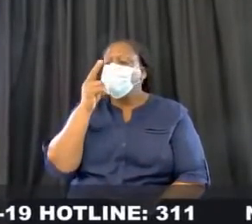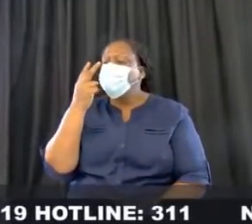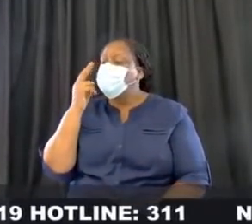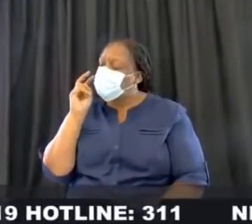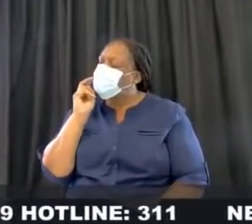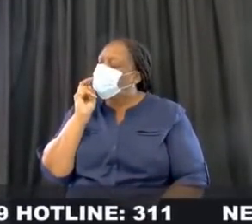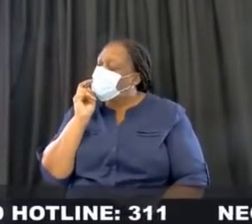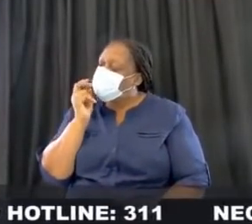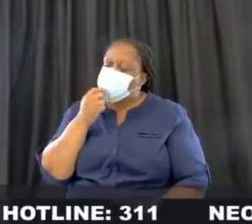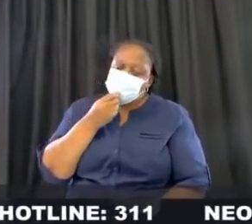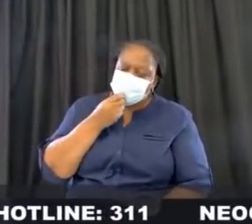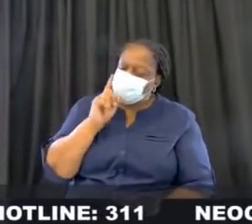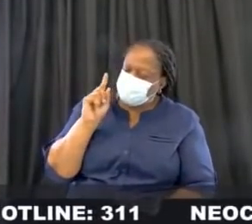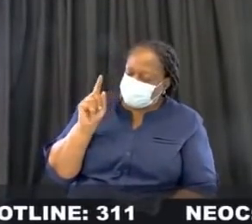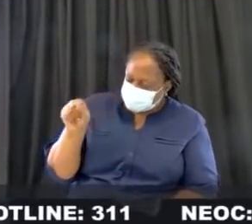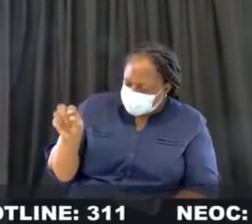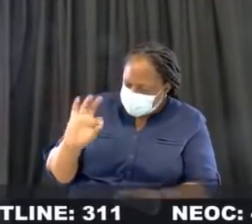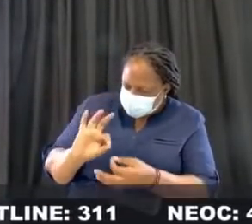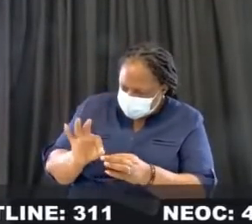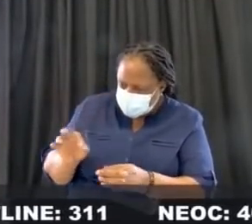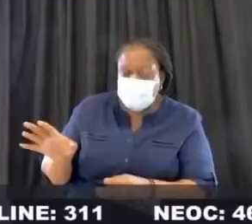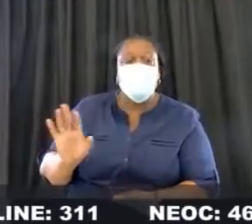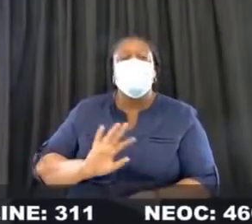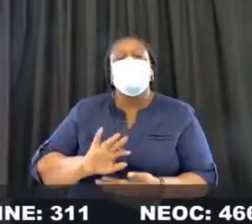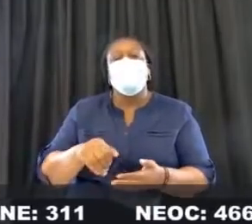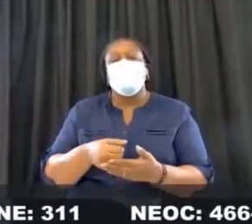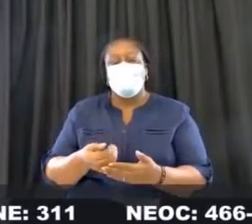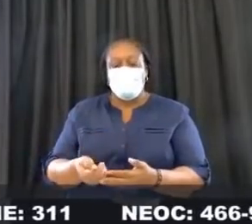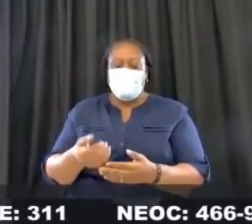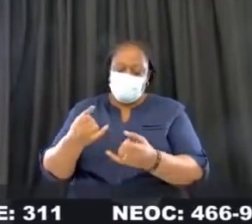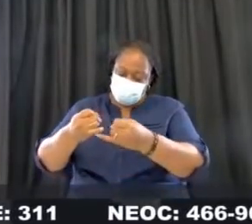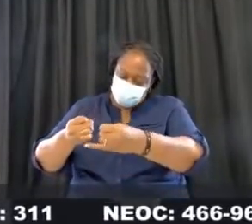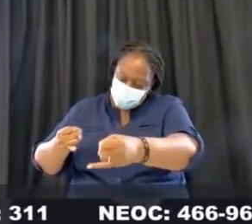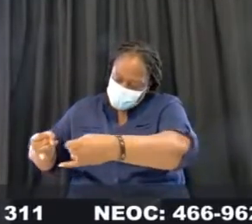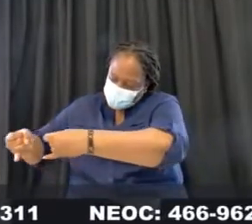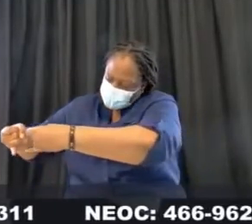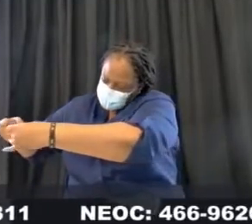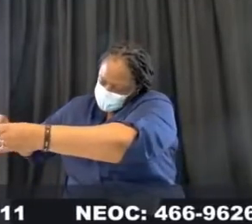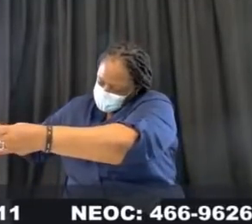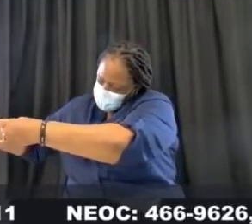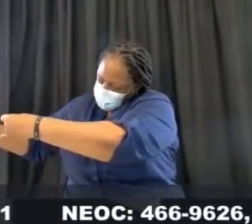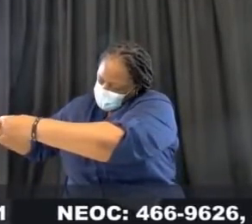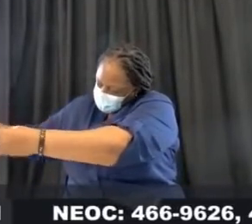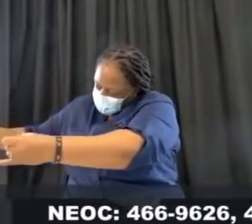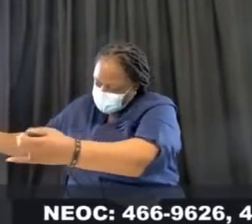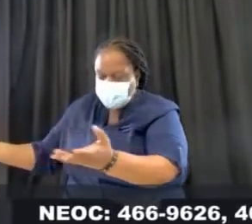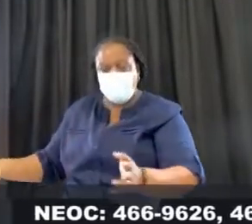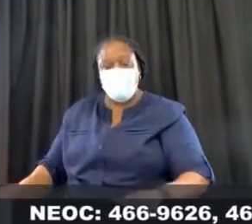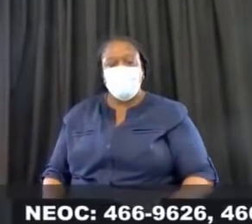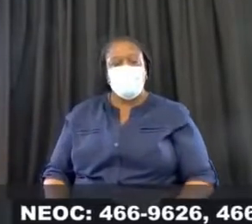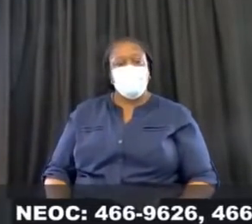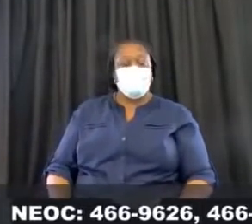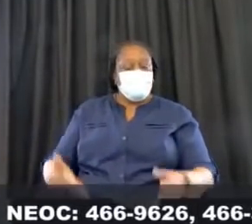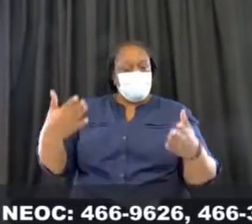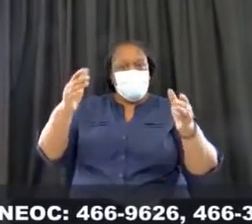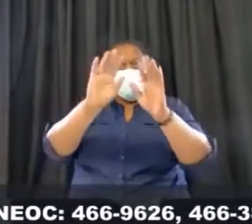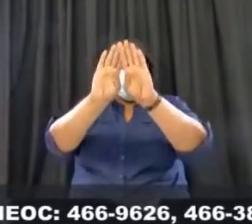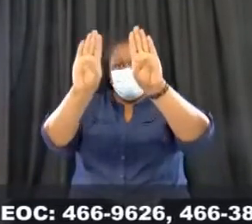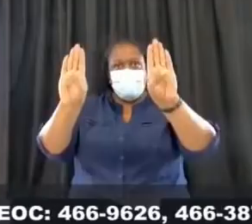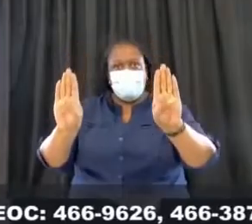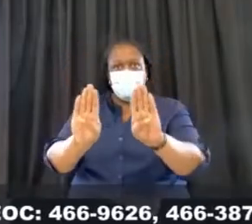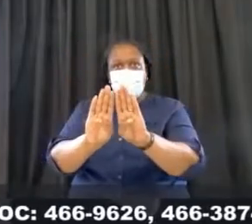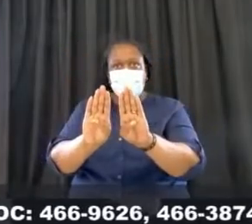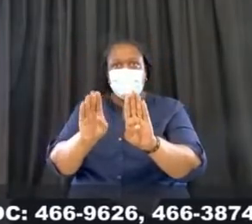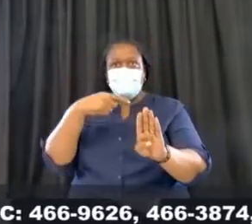place, whereby the markings are there, the mask, the enforcement of mask